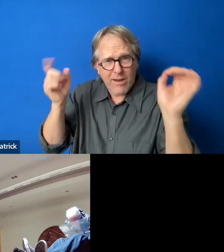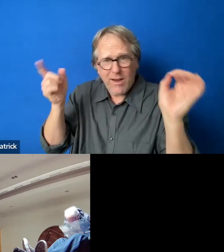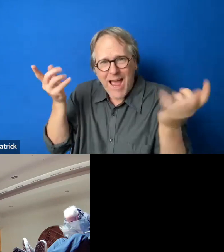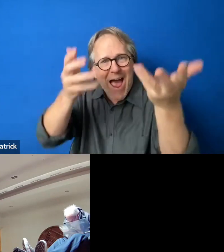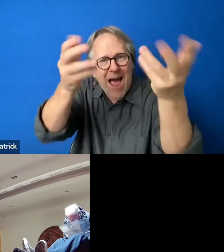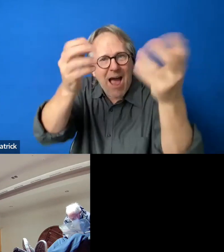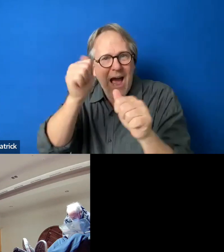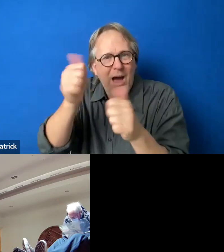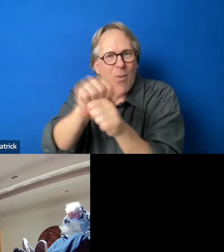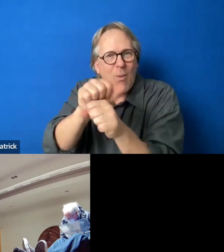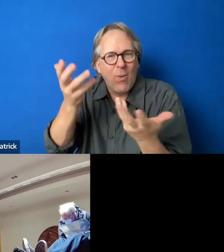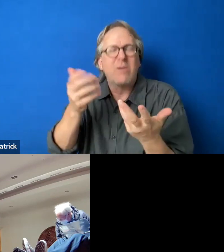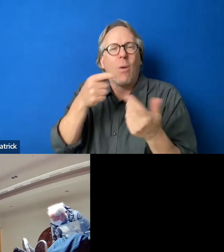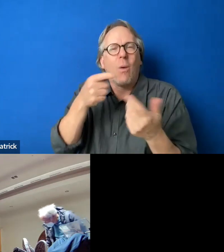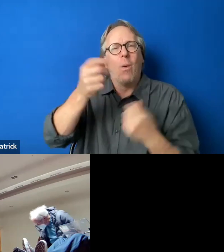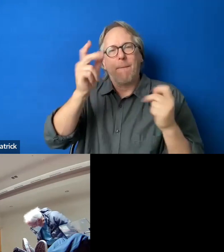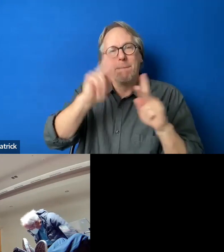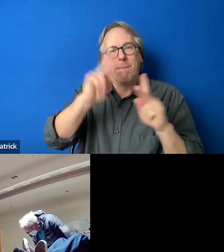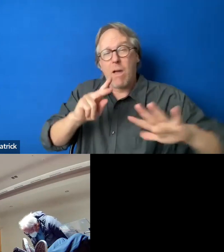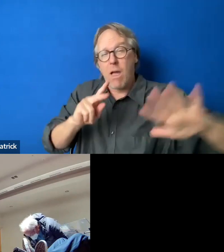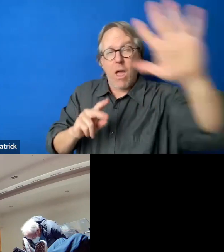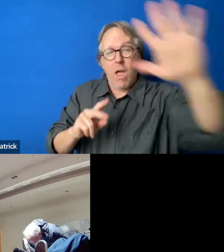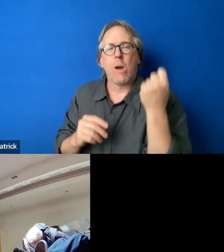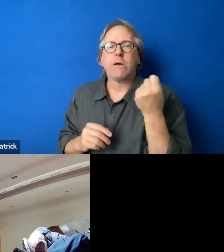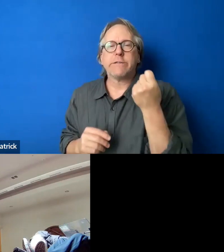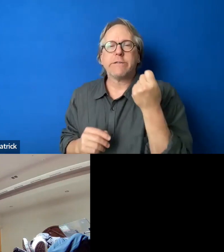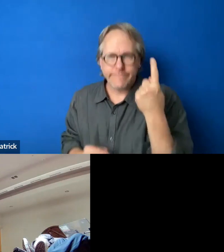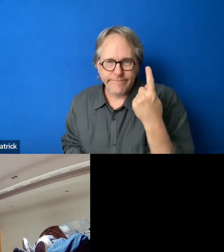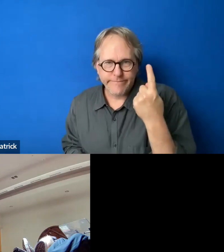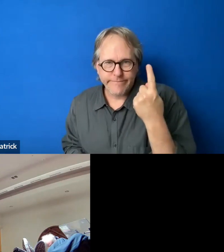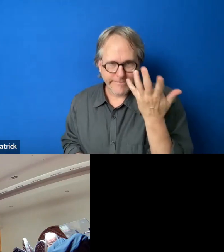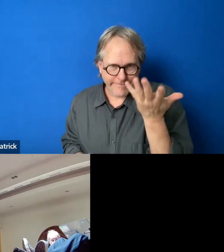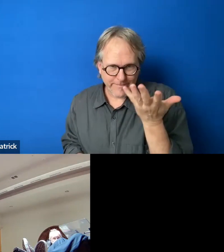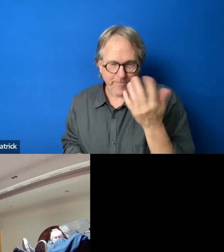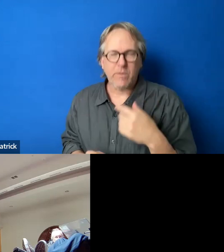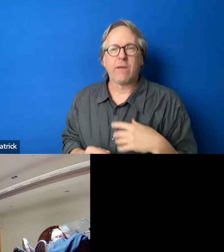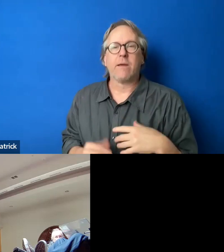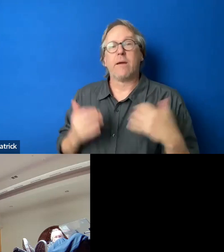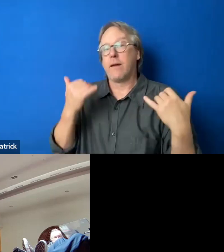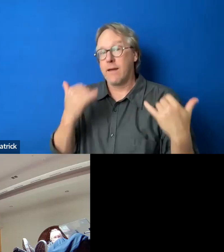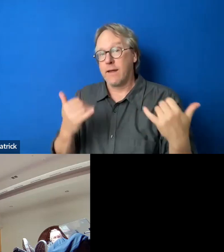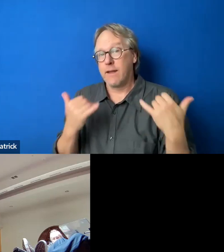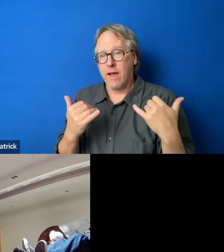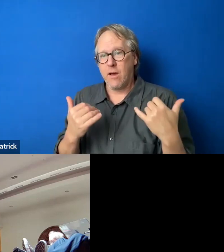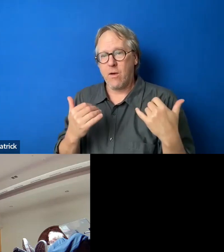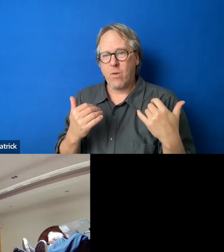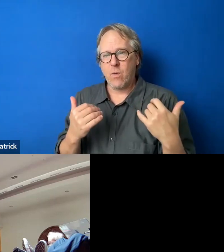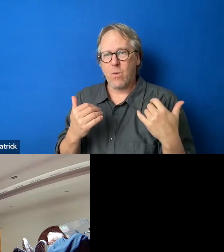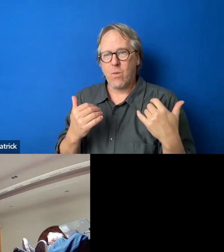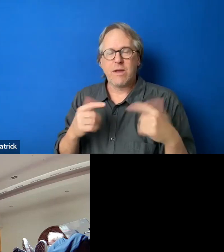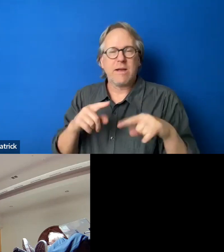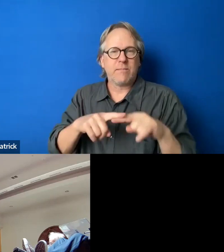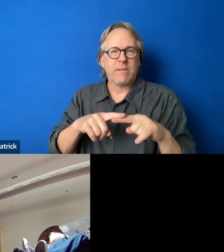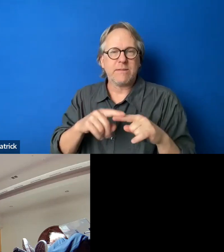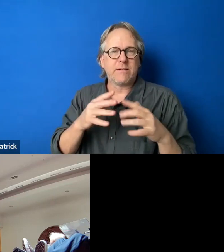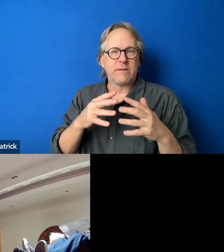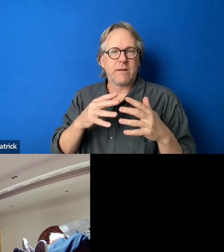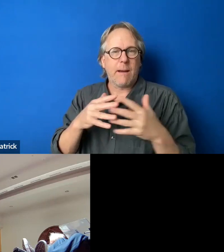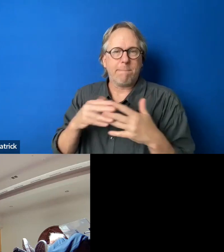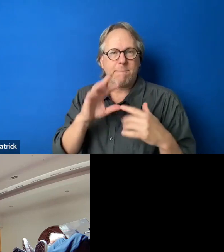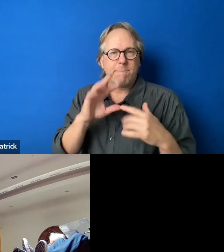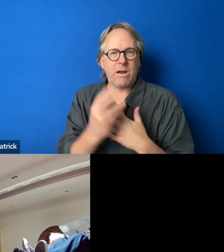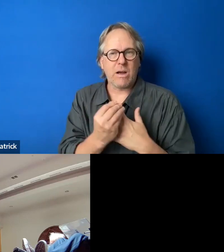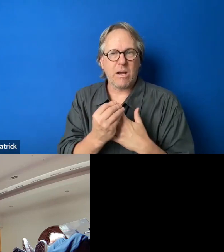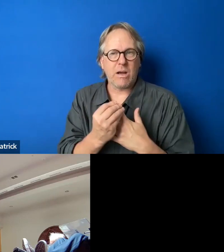So I really think some of it has to do with what society is aware of. And some of it has to do